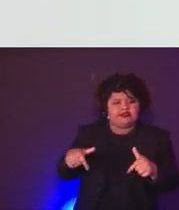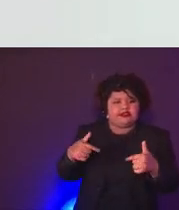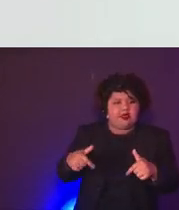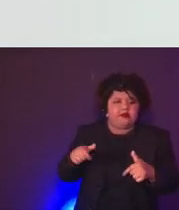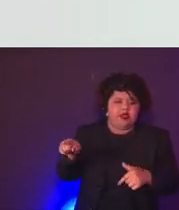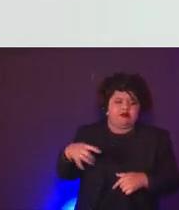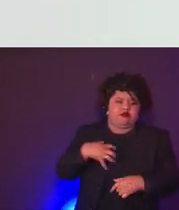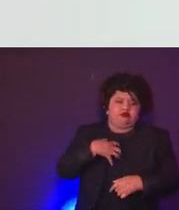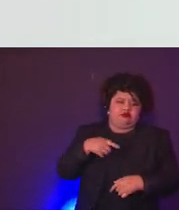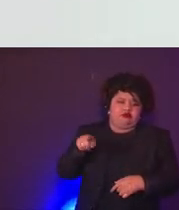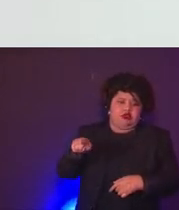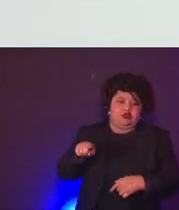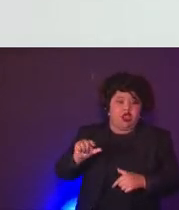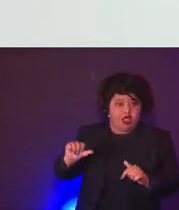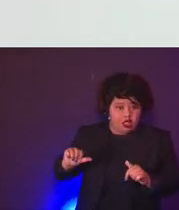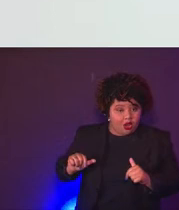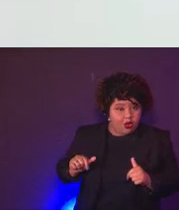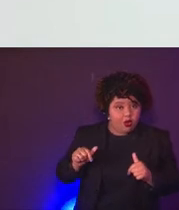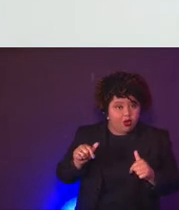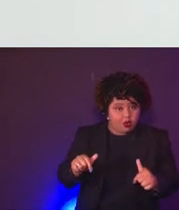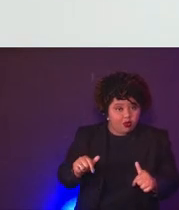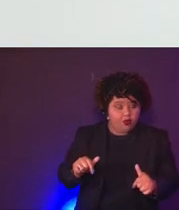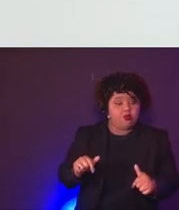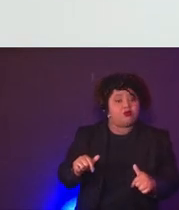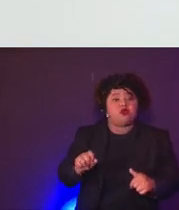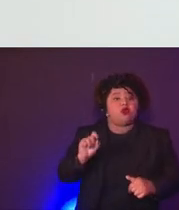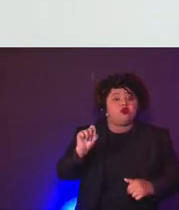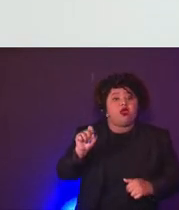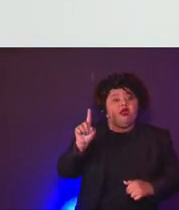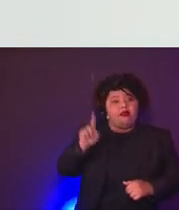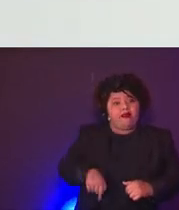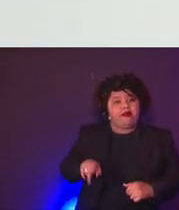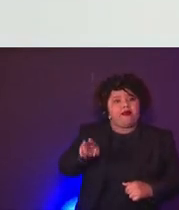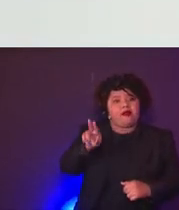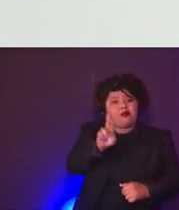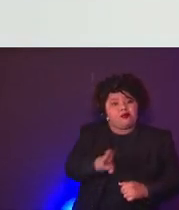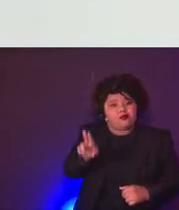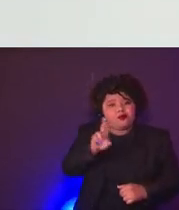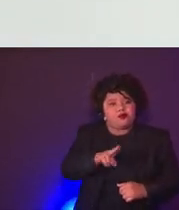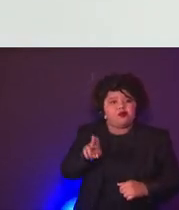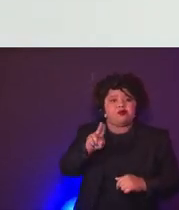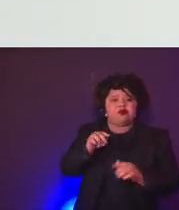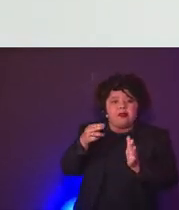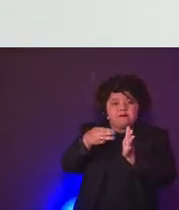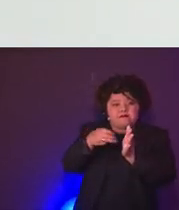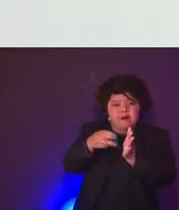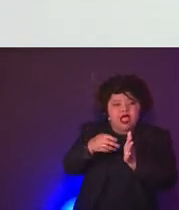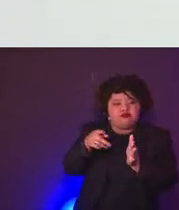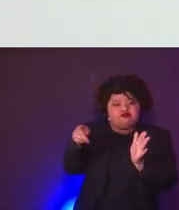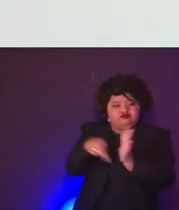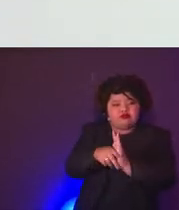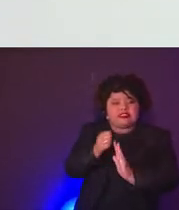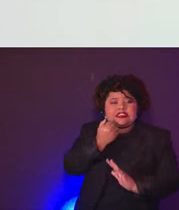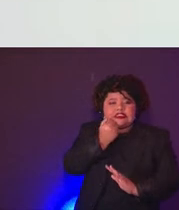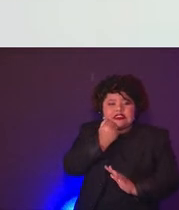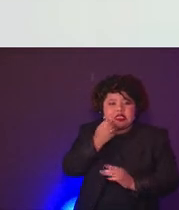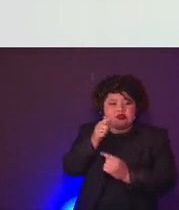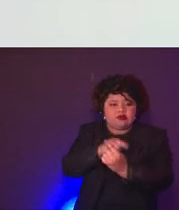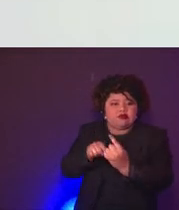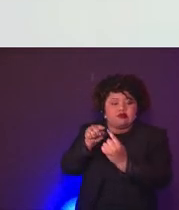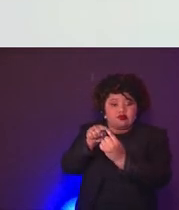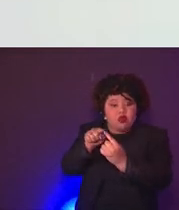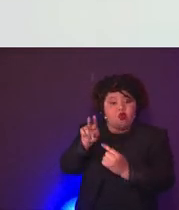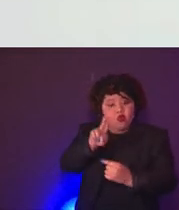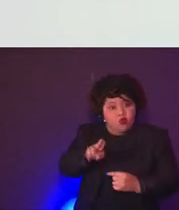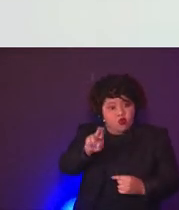advocated, which is the use of scientific method in reporting. Their other